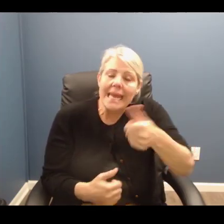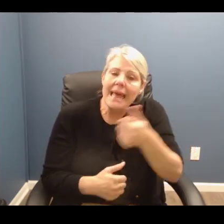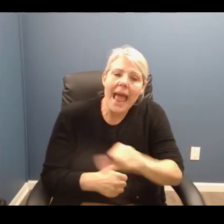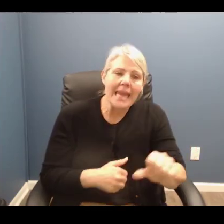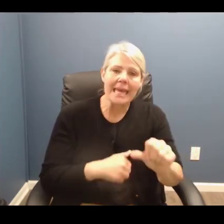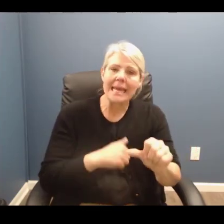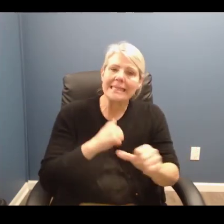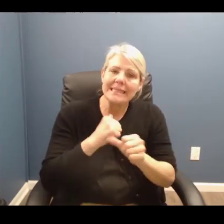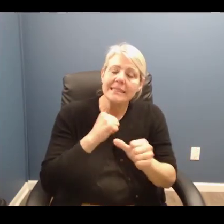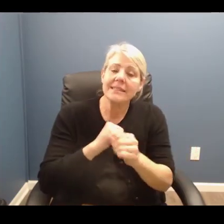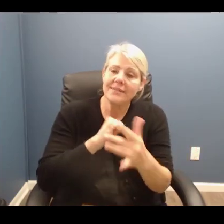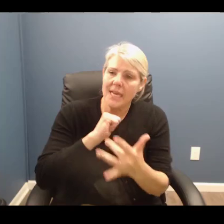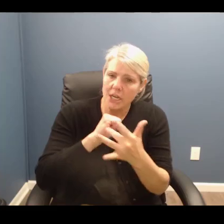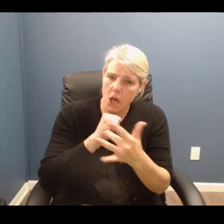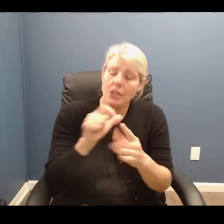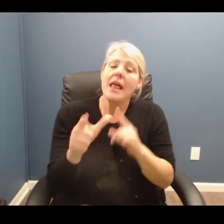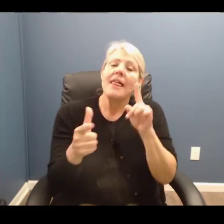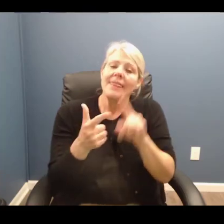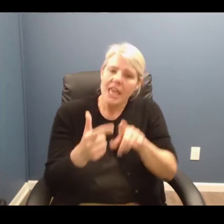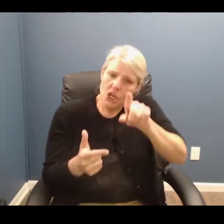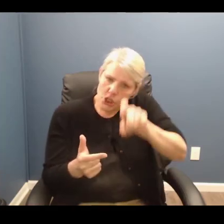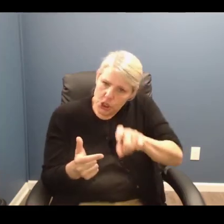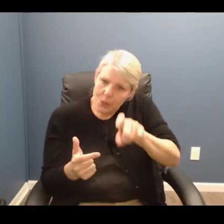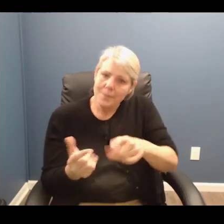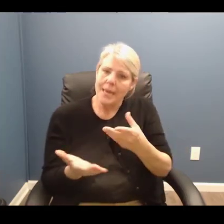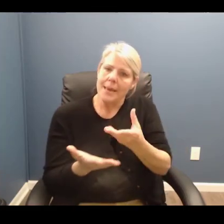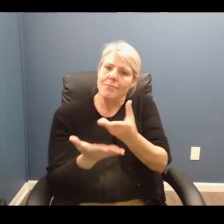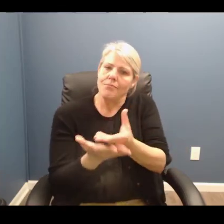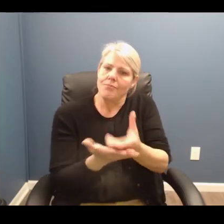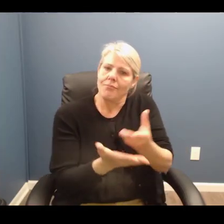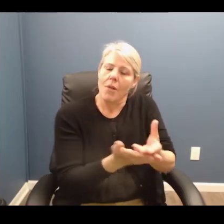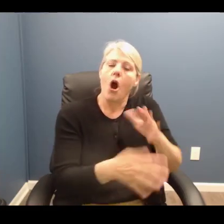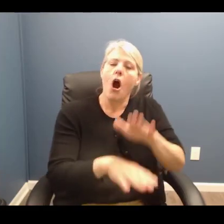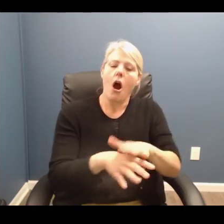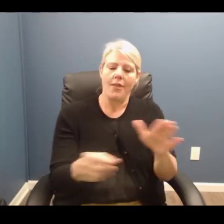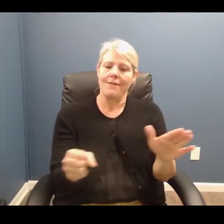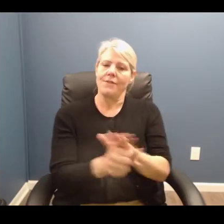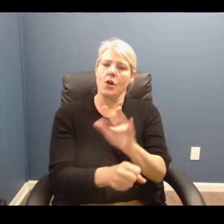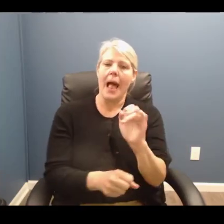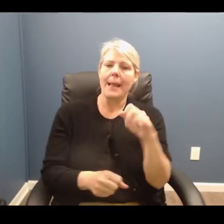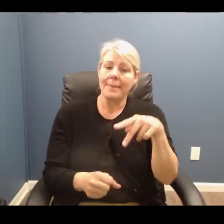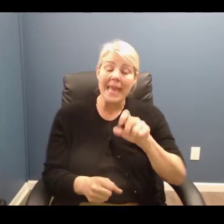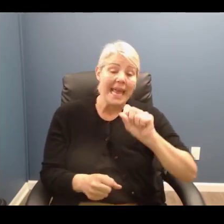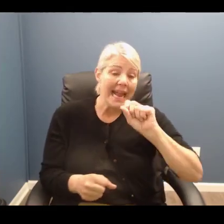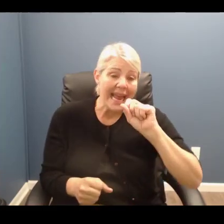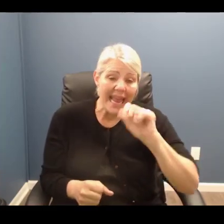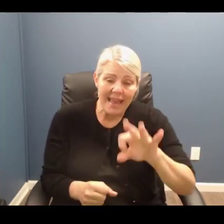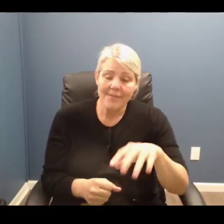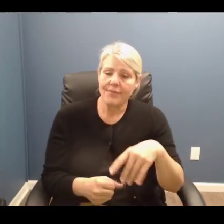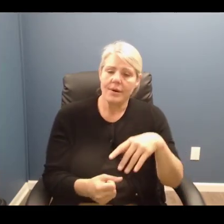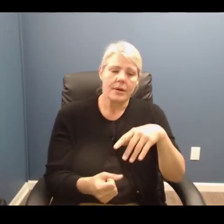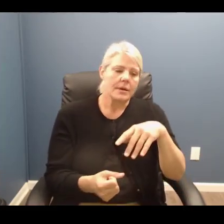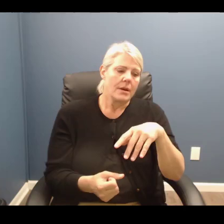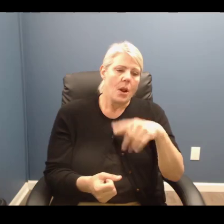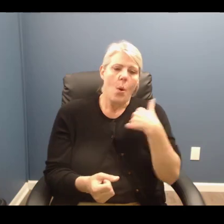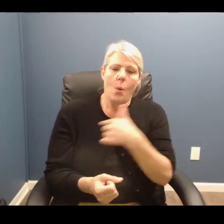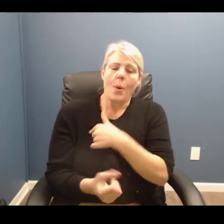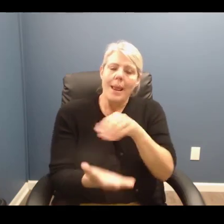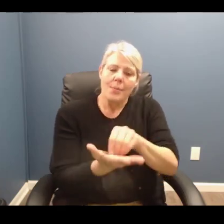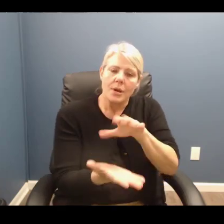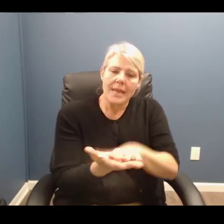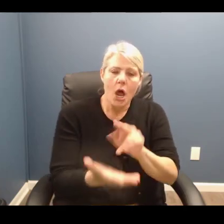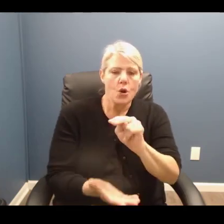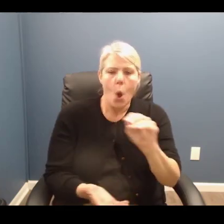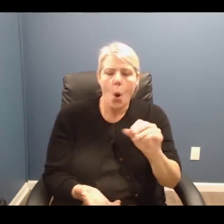technology, it should be addressed throughout the entire IEP. If assistive technology is marked no in